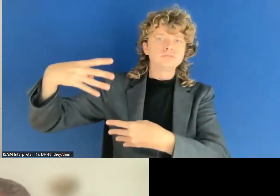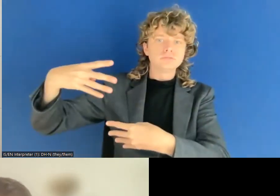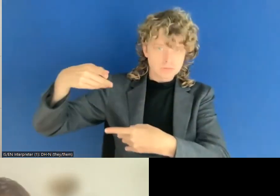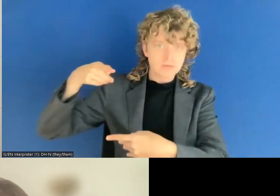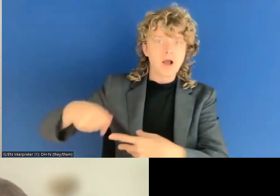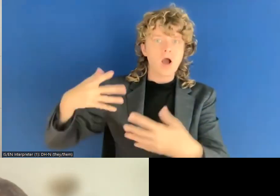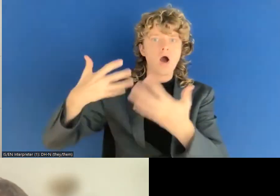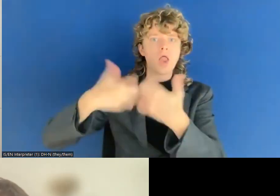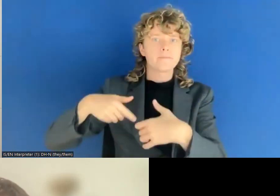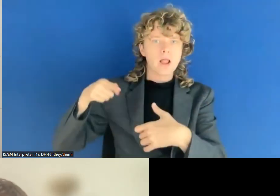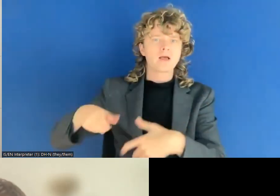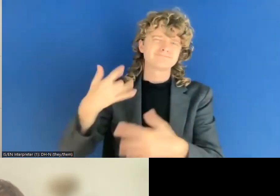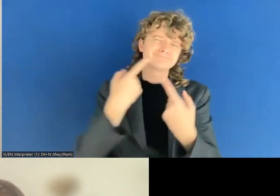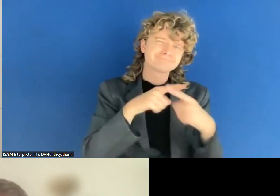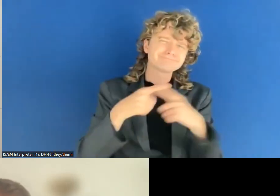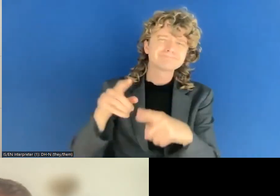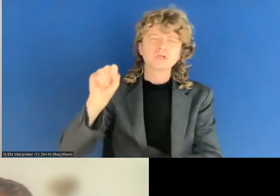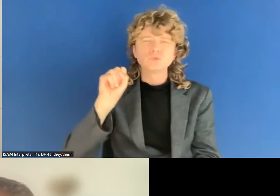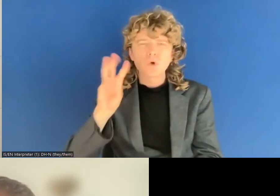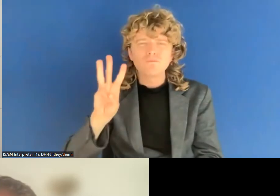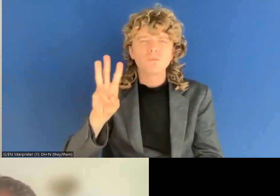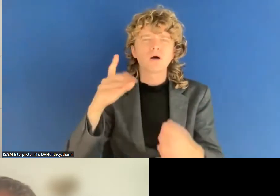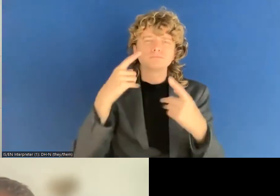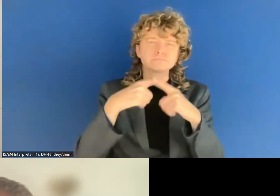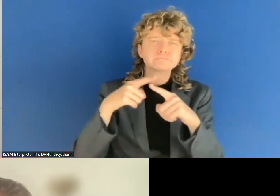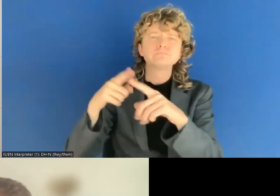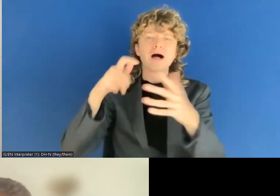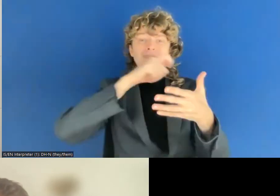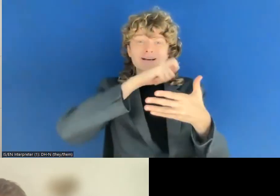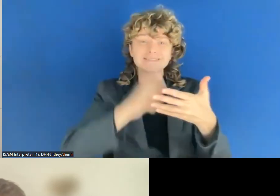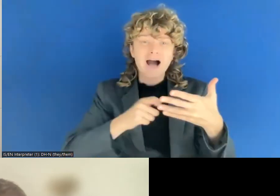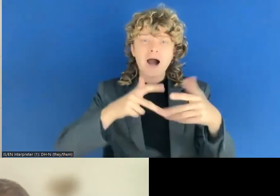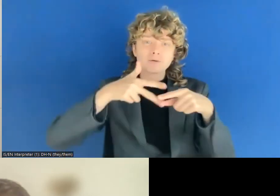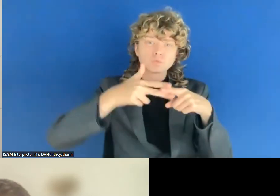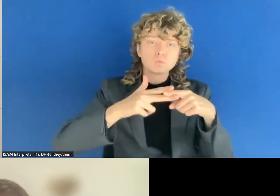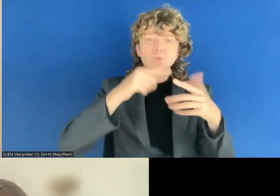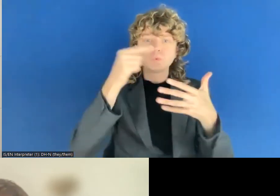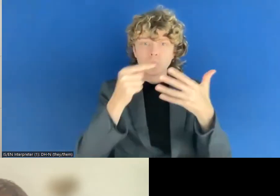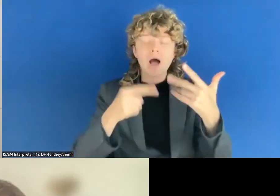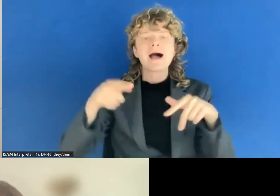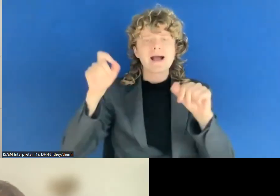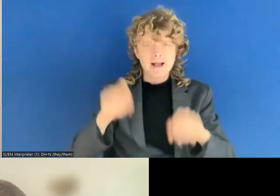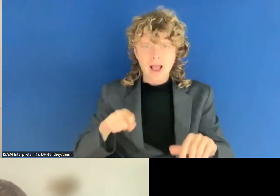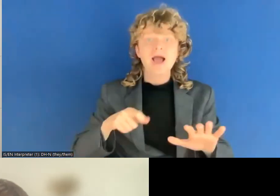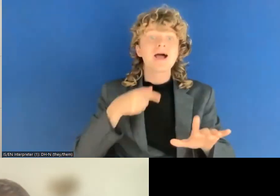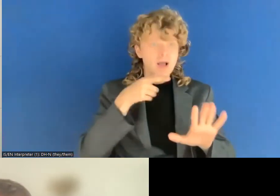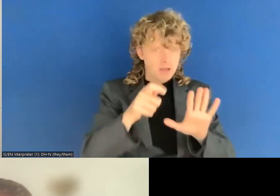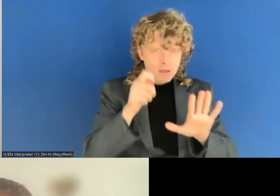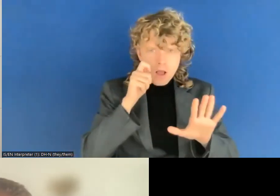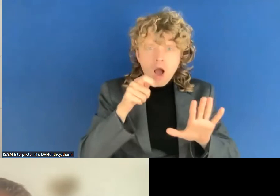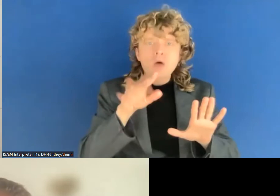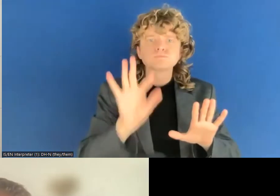software for design. So you need to look for practical solution and not just look to the standard